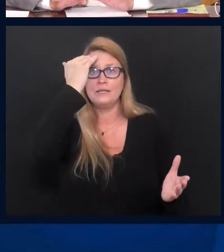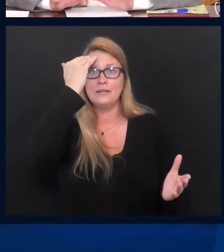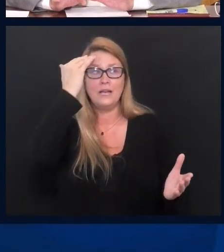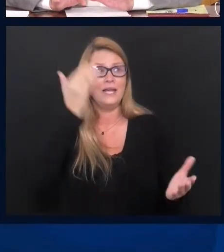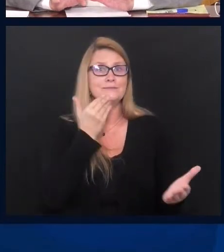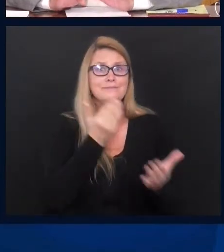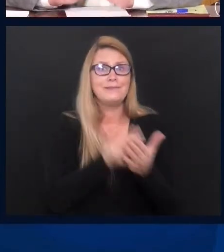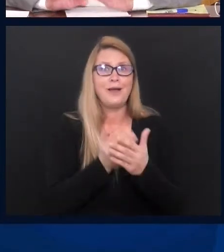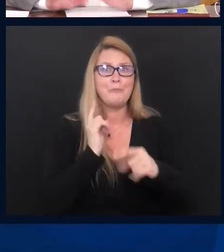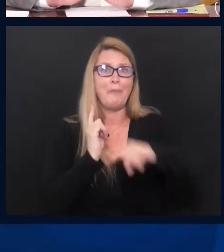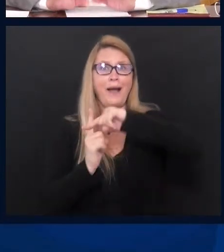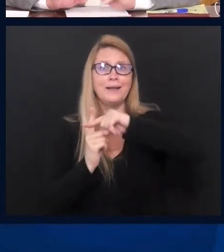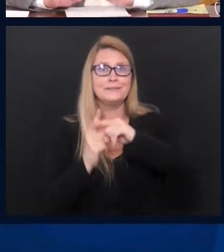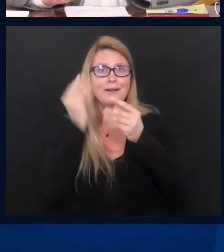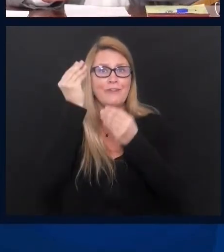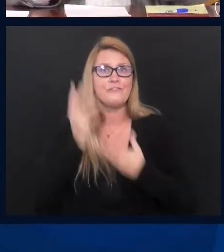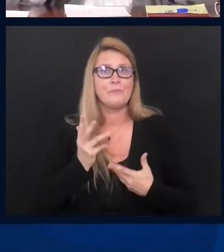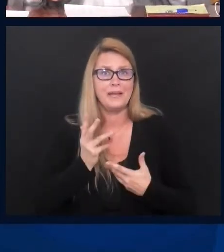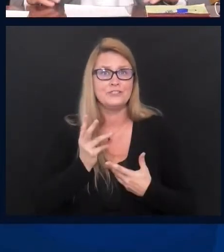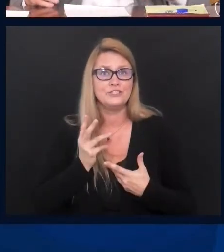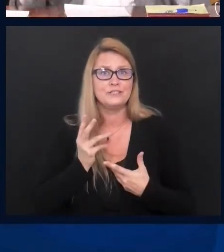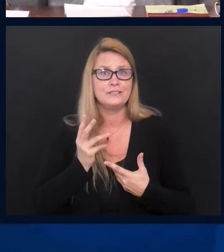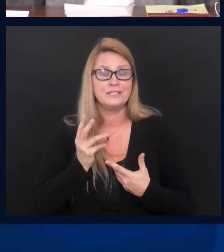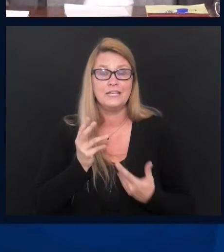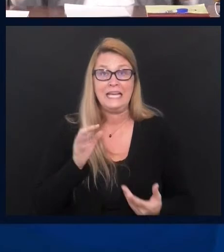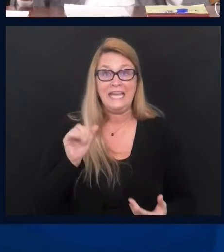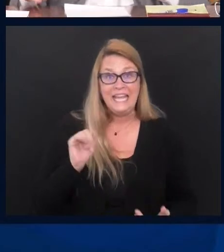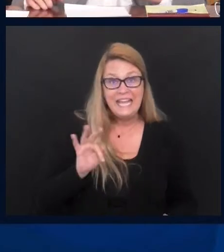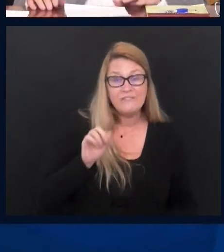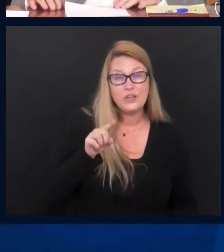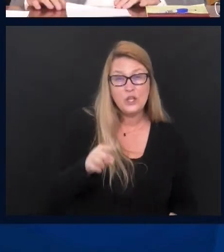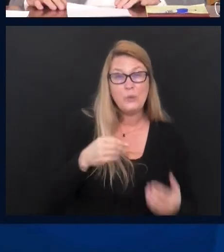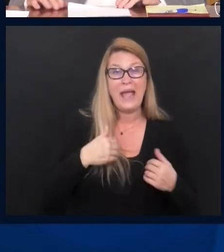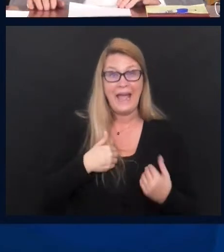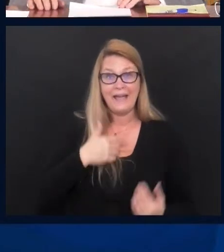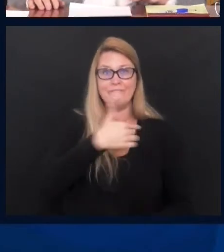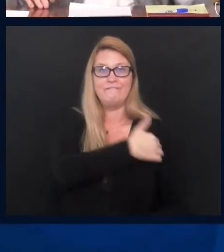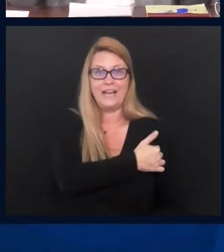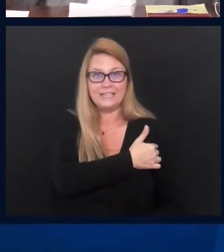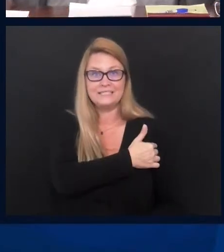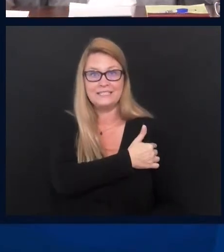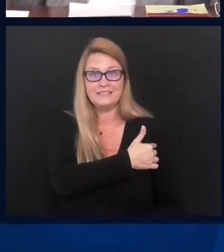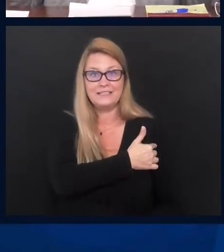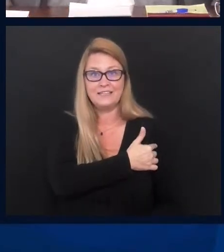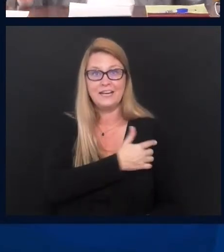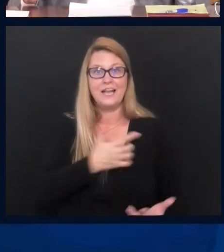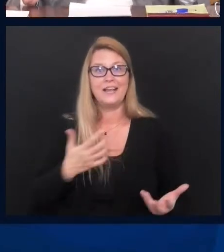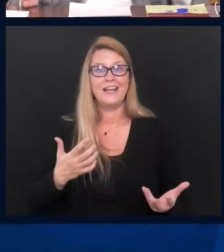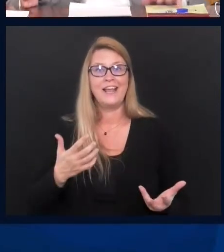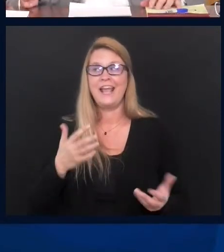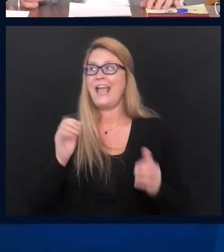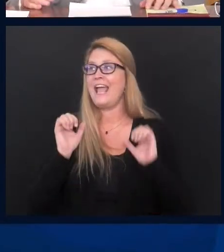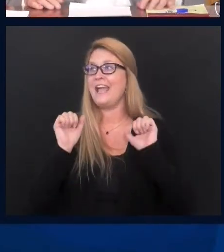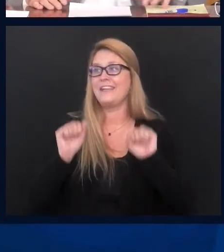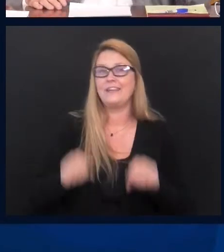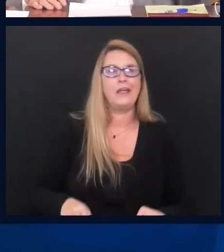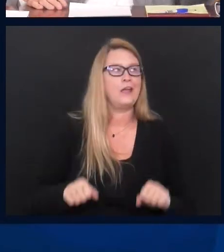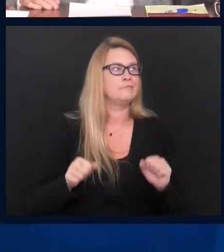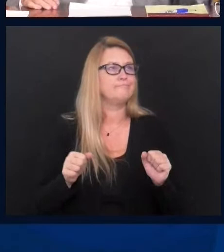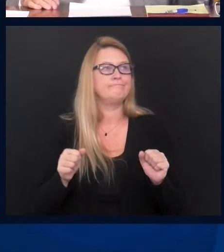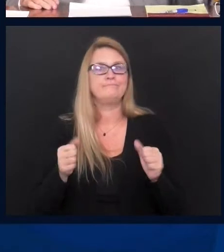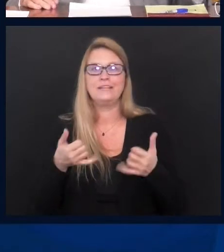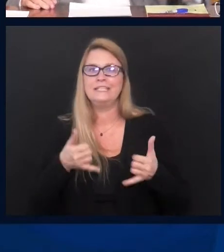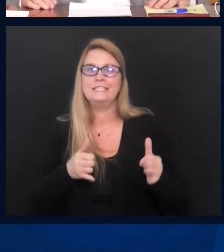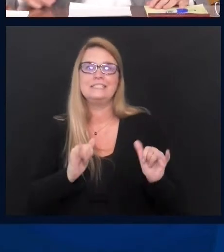positive. Even from the standpoint, if you were to have the vaccine and be able to some way, somehow,